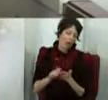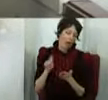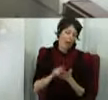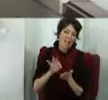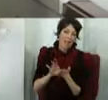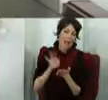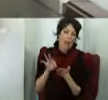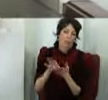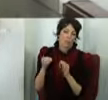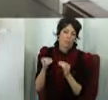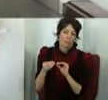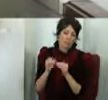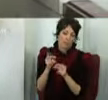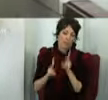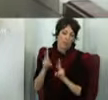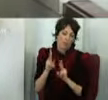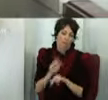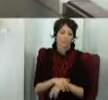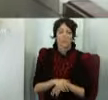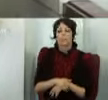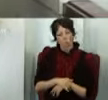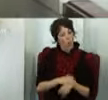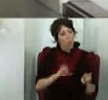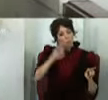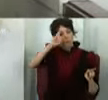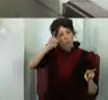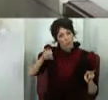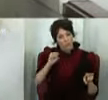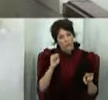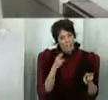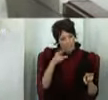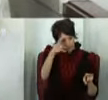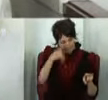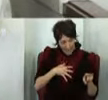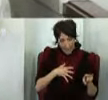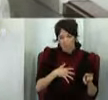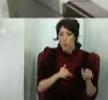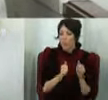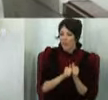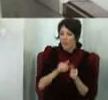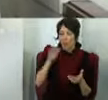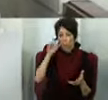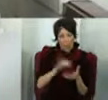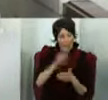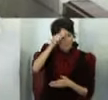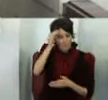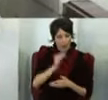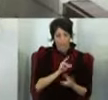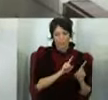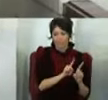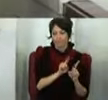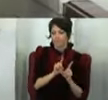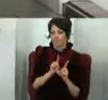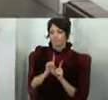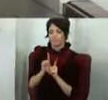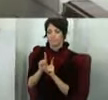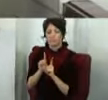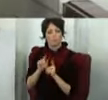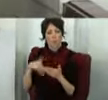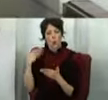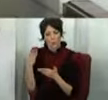of Nazareth up to Bethlehem in Judah, David's town, for the census. As a descendant